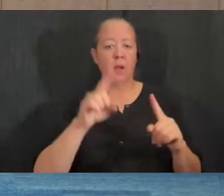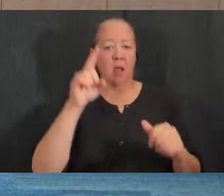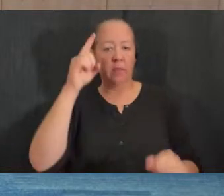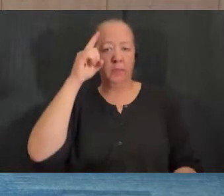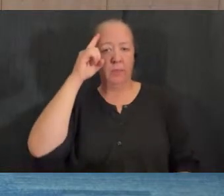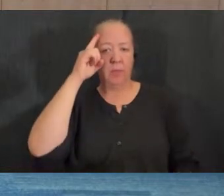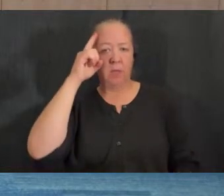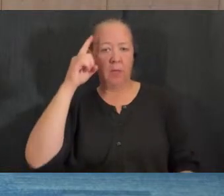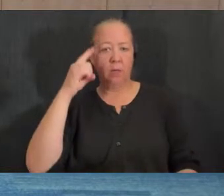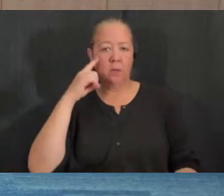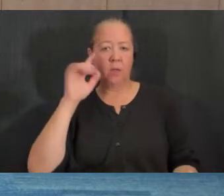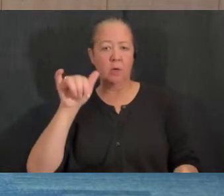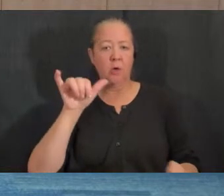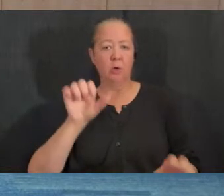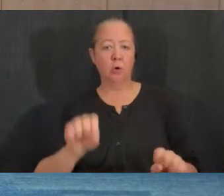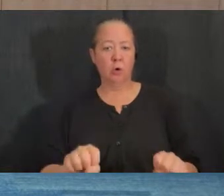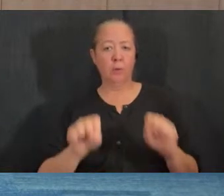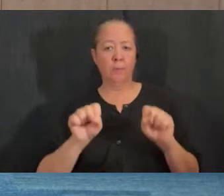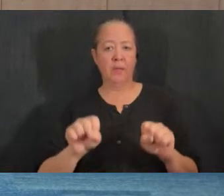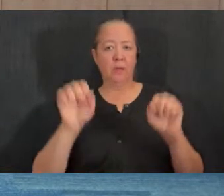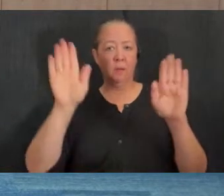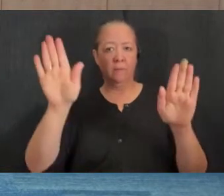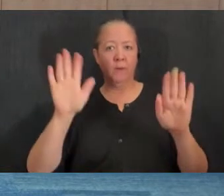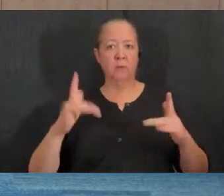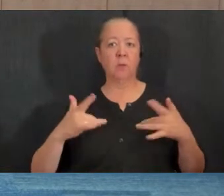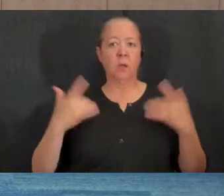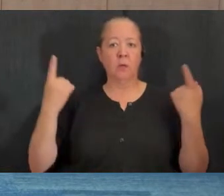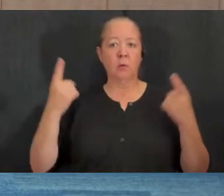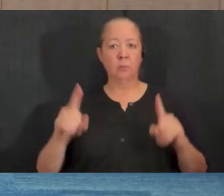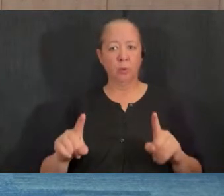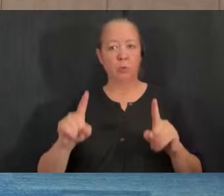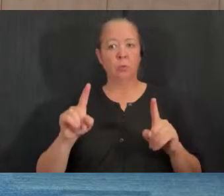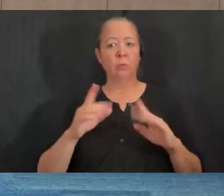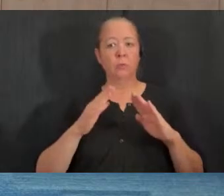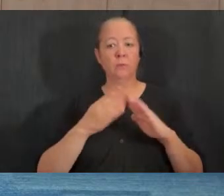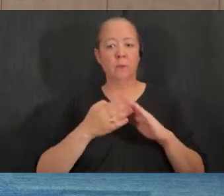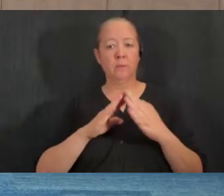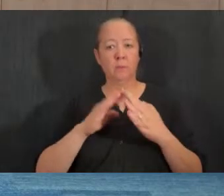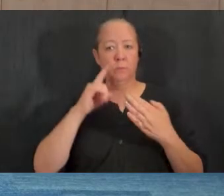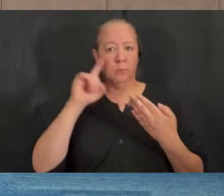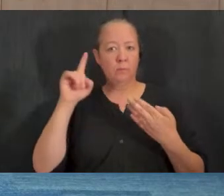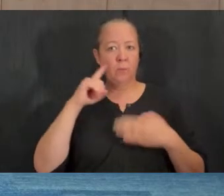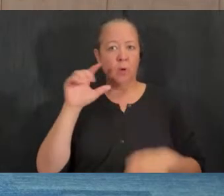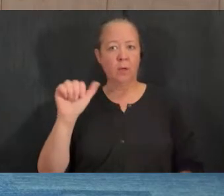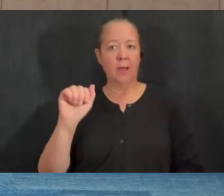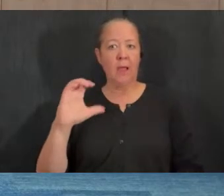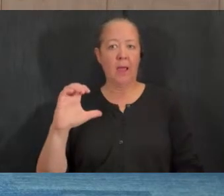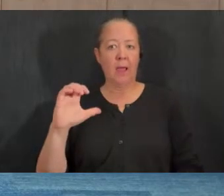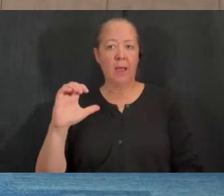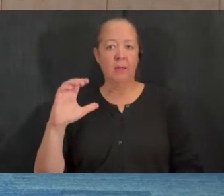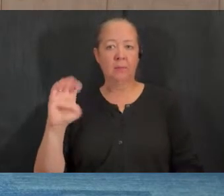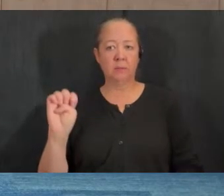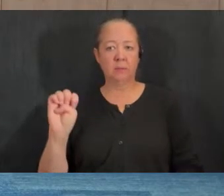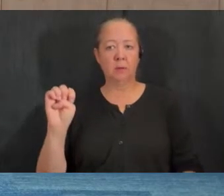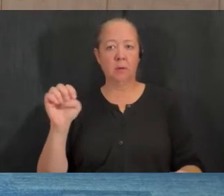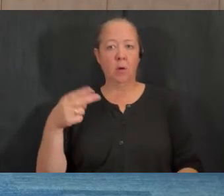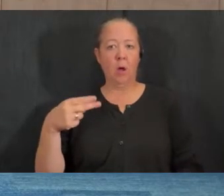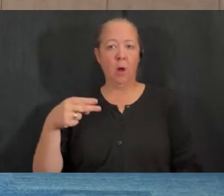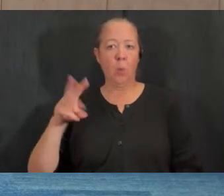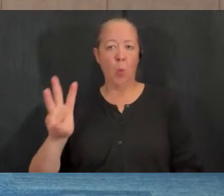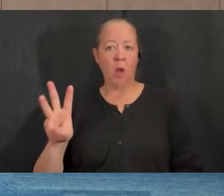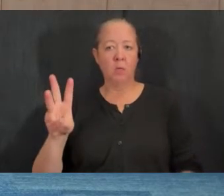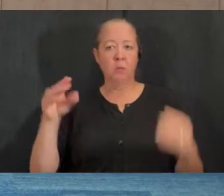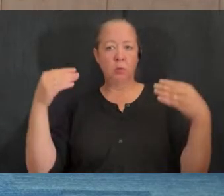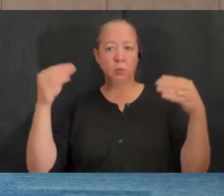community event for this new Ace hardware store. All right. Thank you for that comment. Do you want